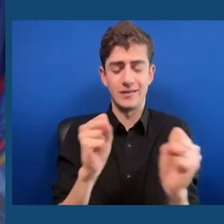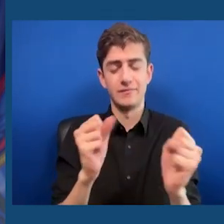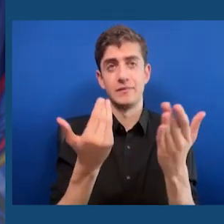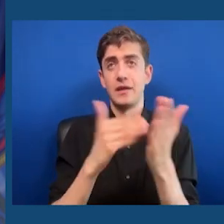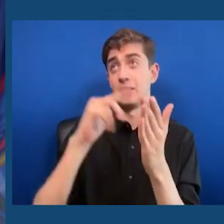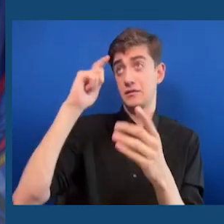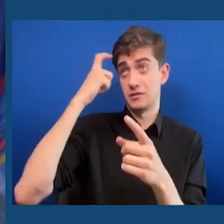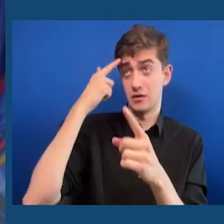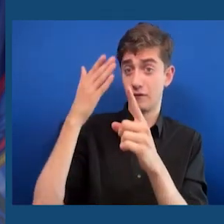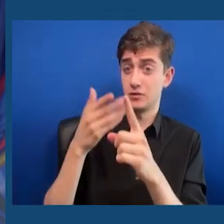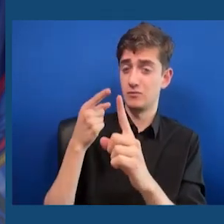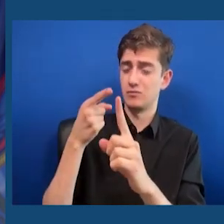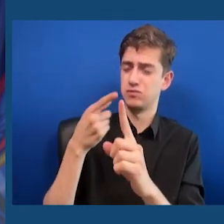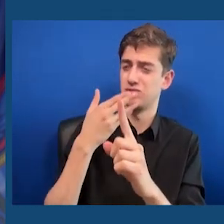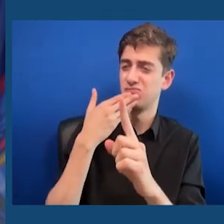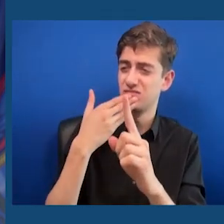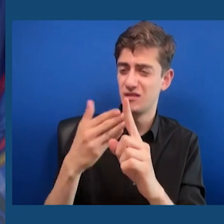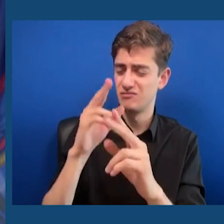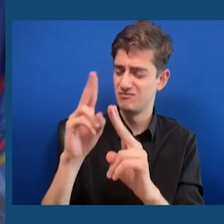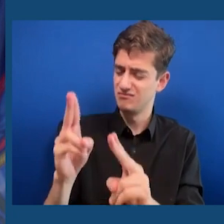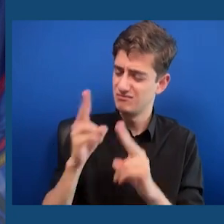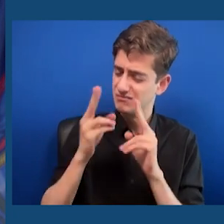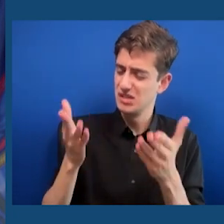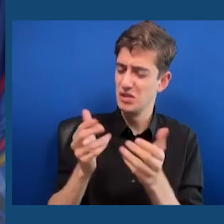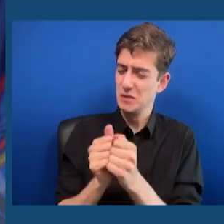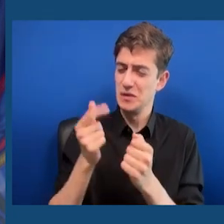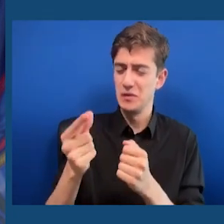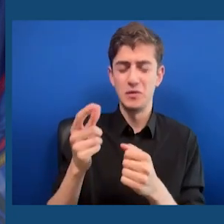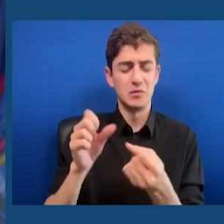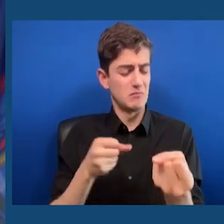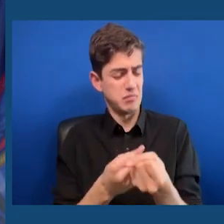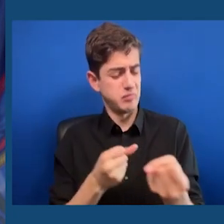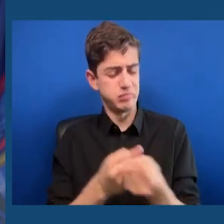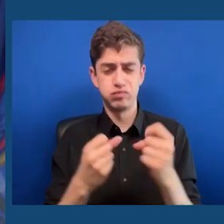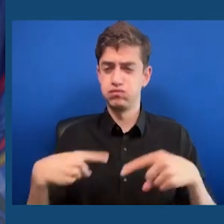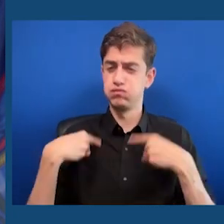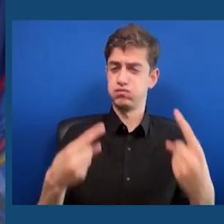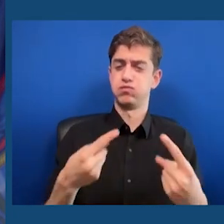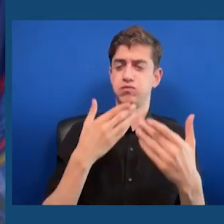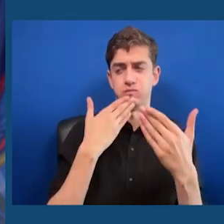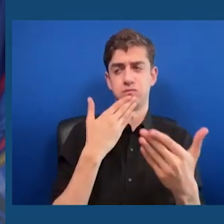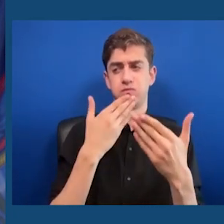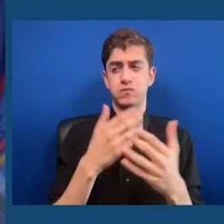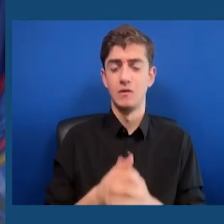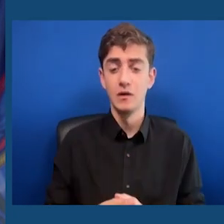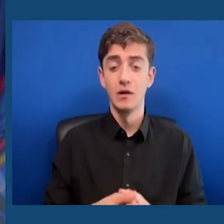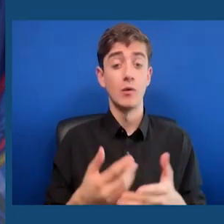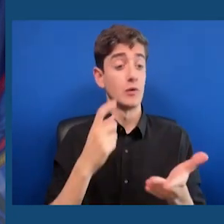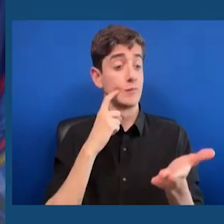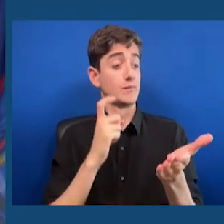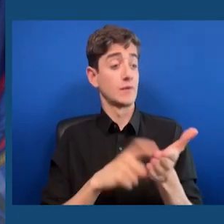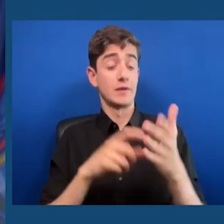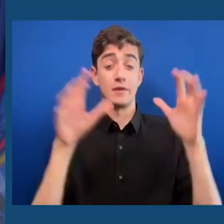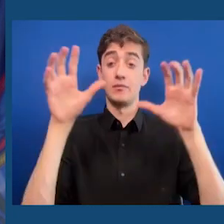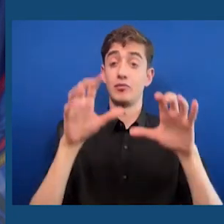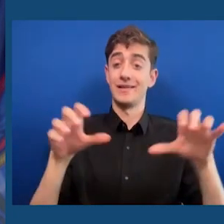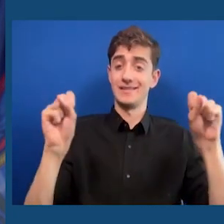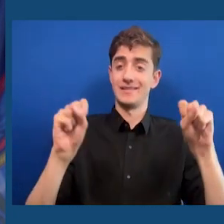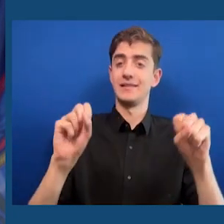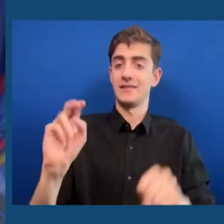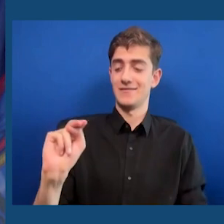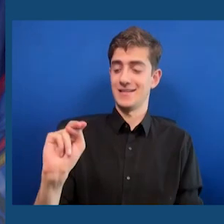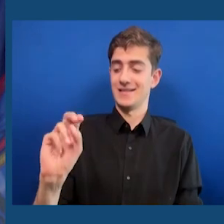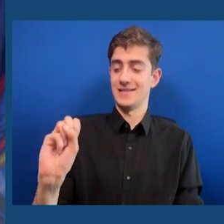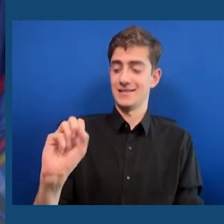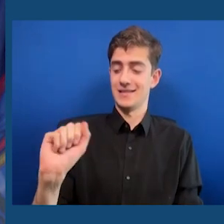honor to be here today with you. It really is. I'd like to recognize the president of the National Supermarket Association, Mr. Samuel Collado.